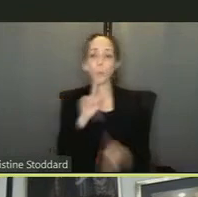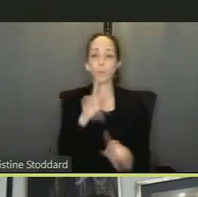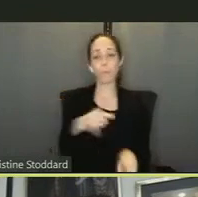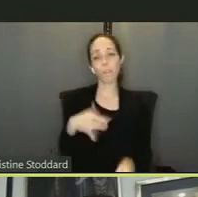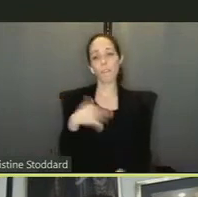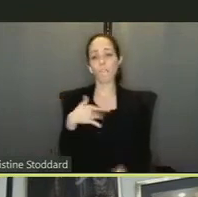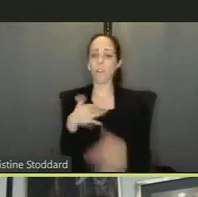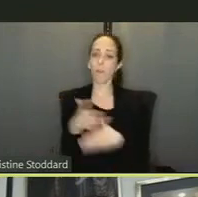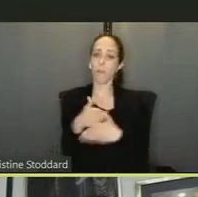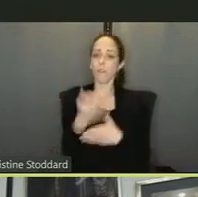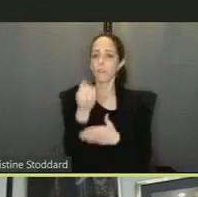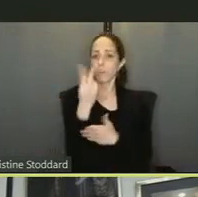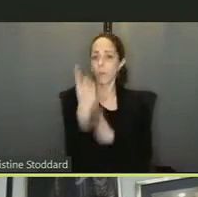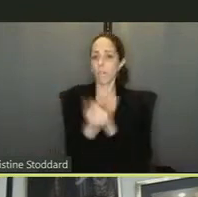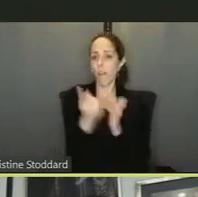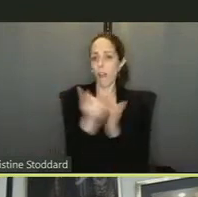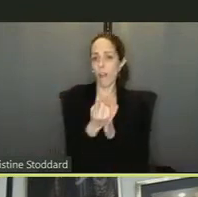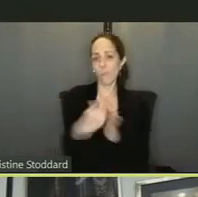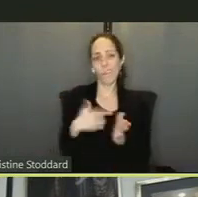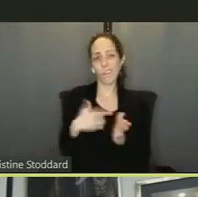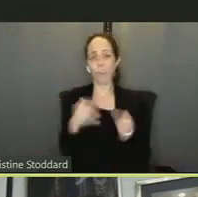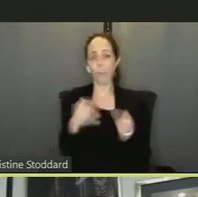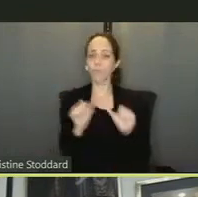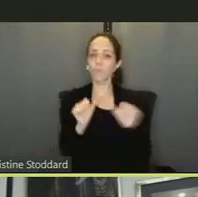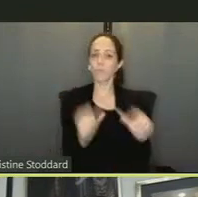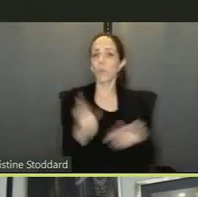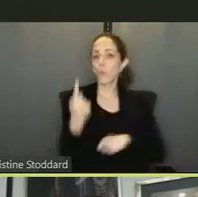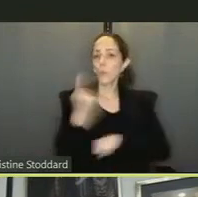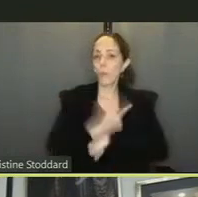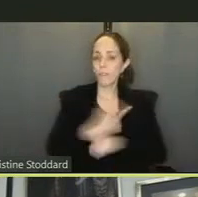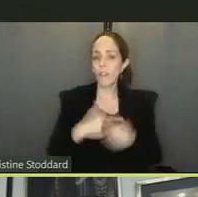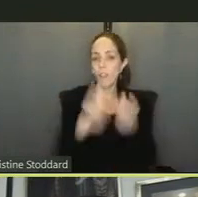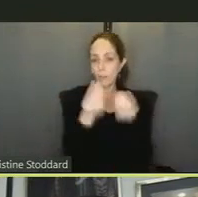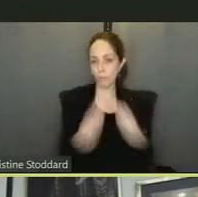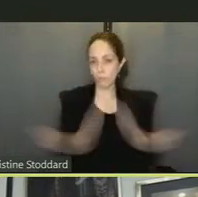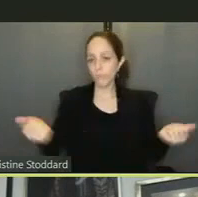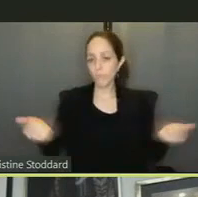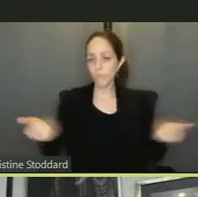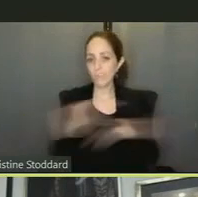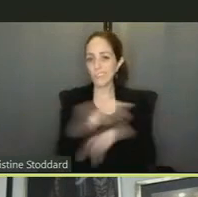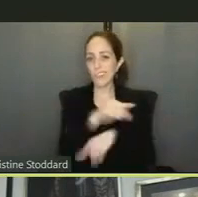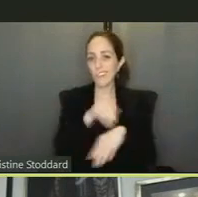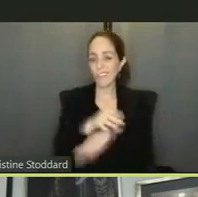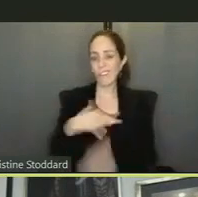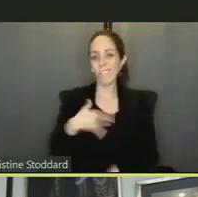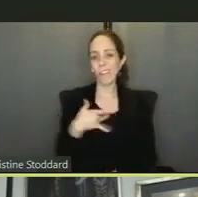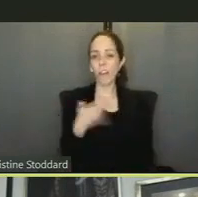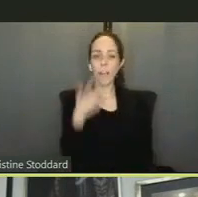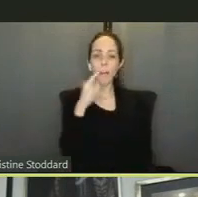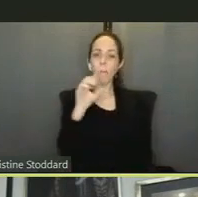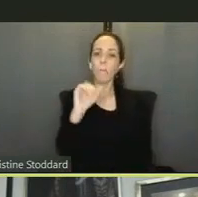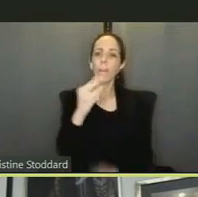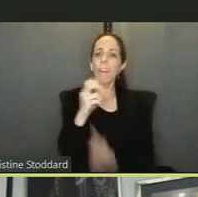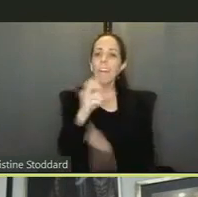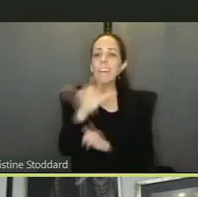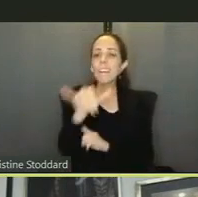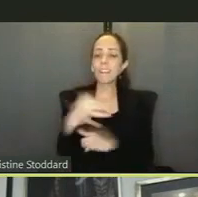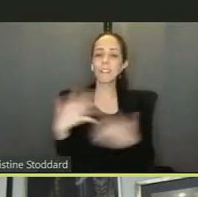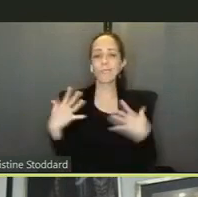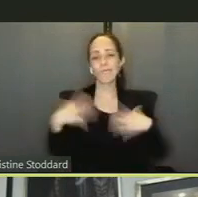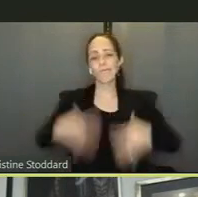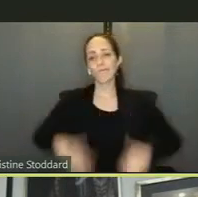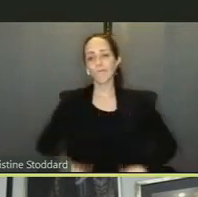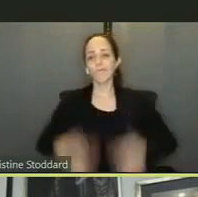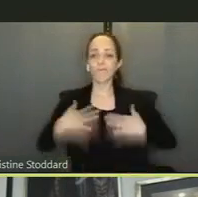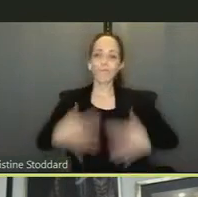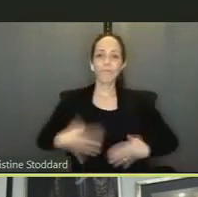12 hours, and it lasted about a day. And just felt achy. But by the following day, I felt great and